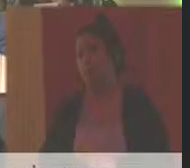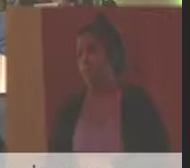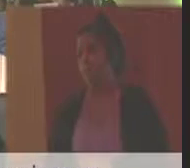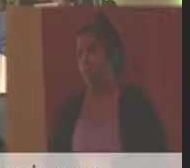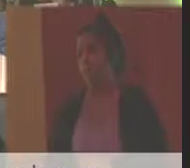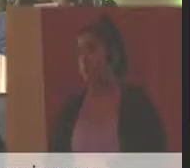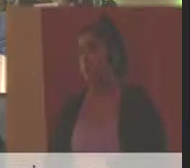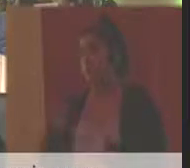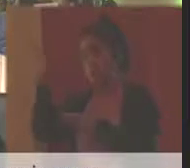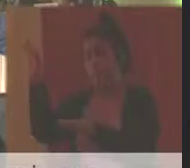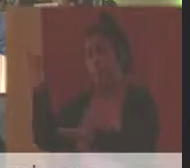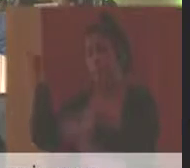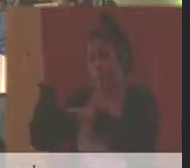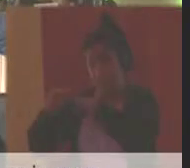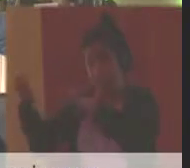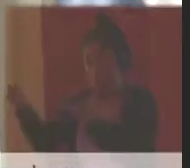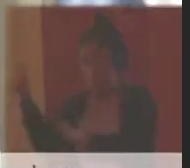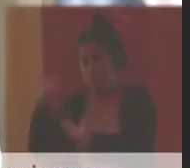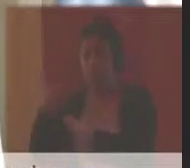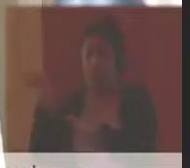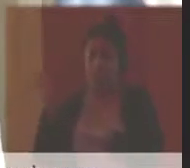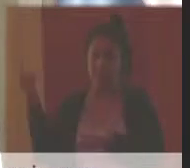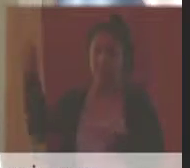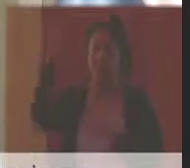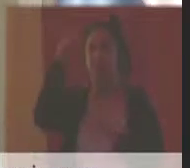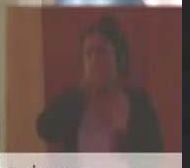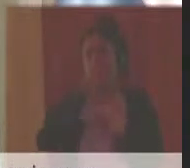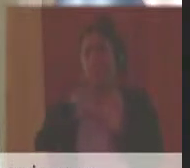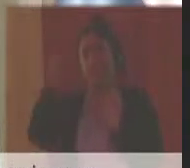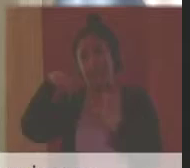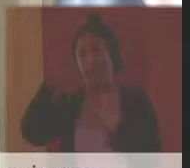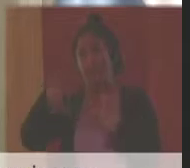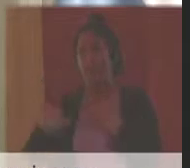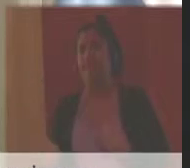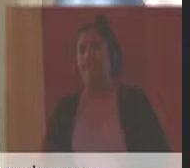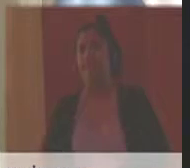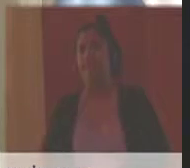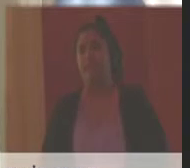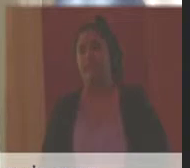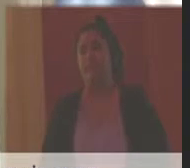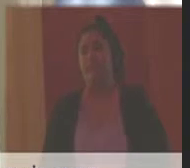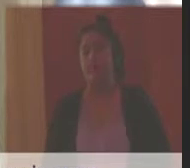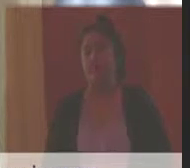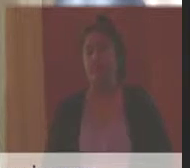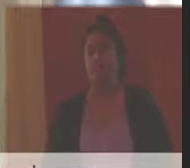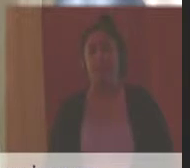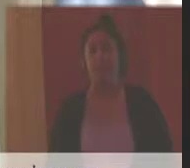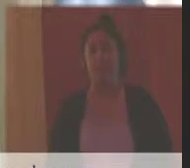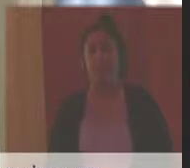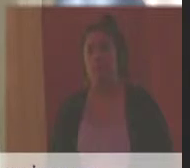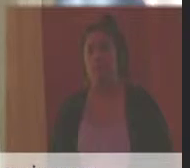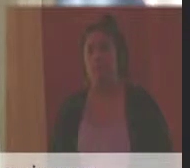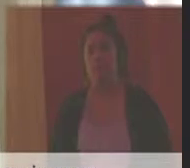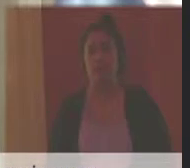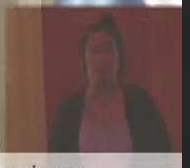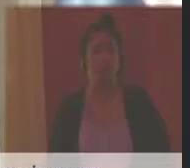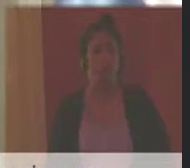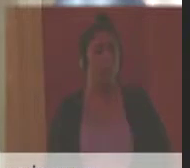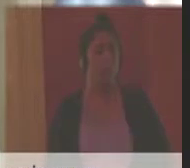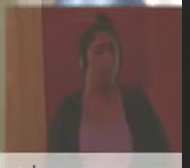Disaster Risks, for having invited me to this event that is of such